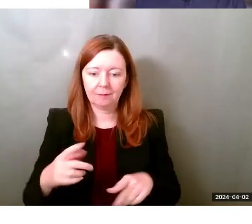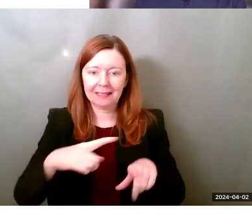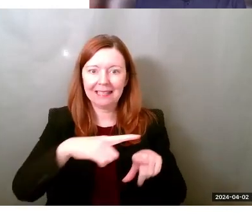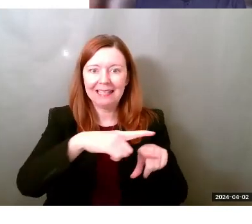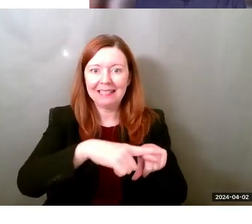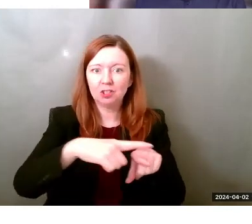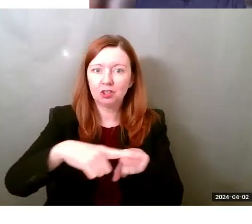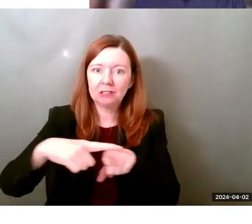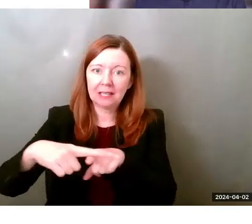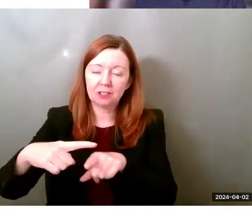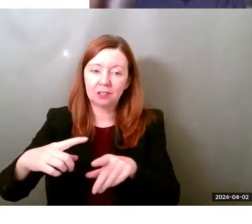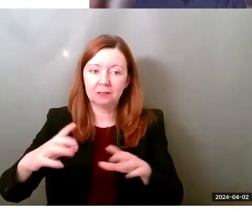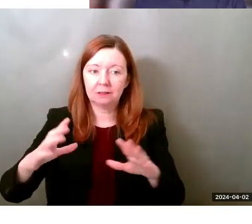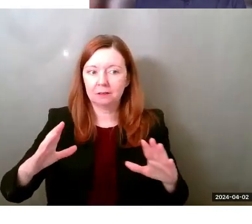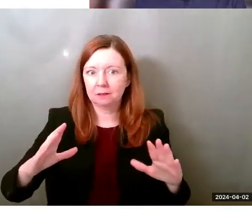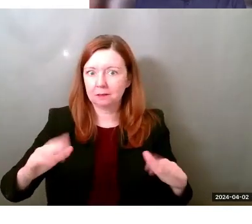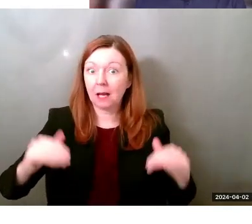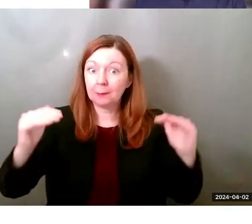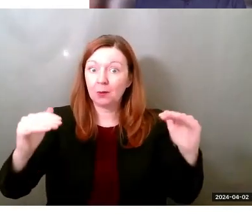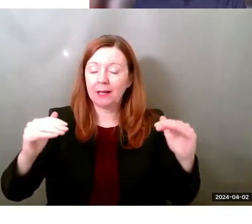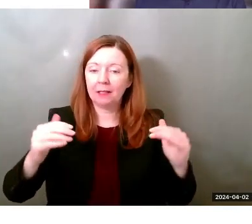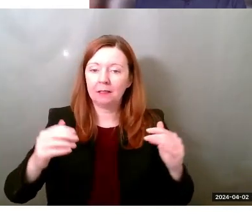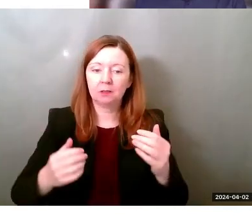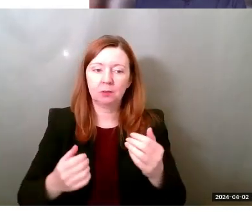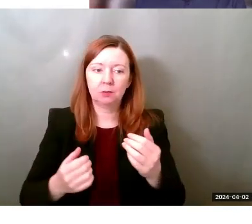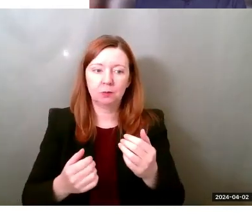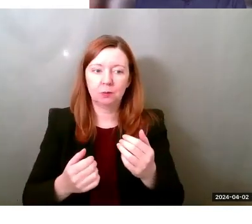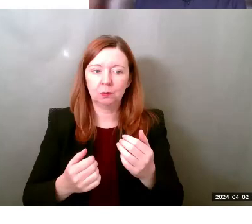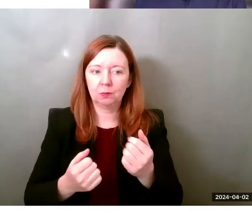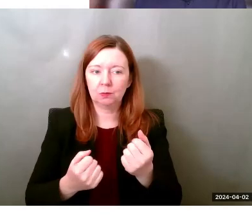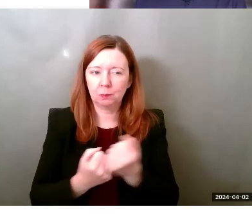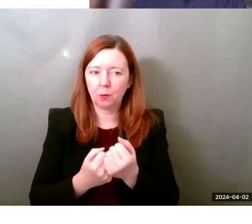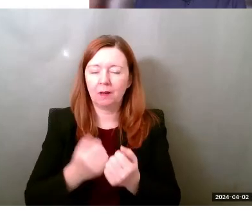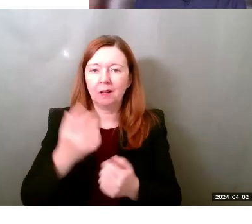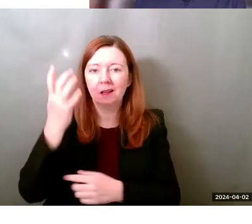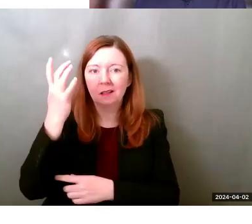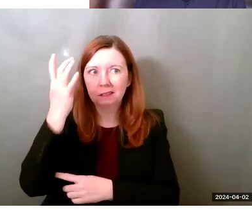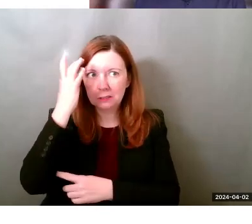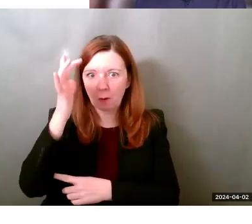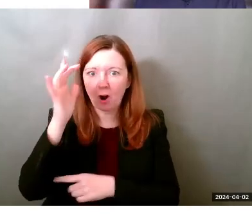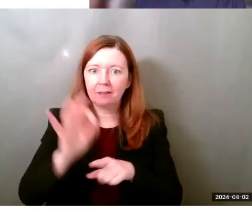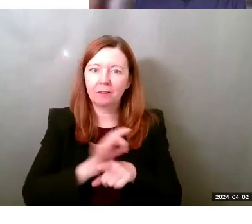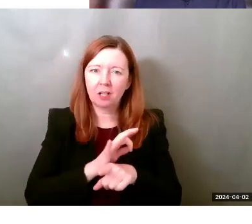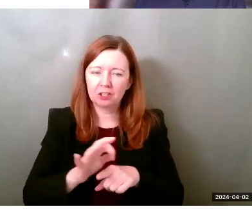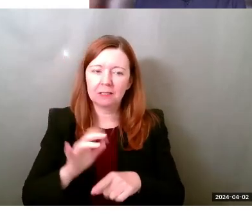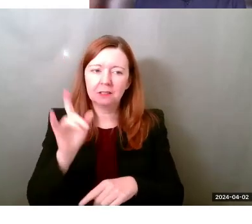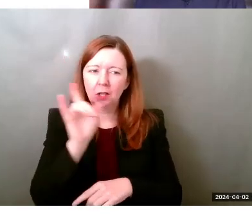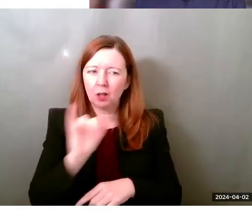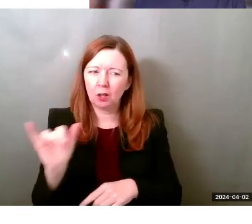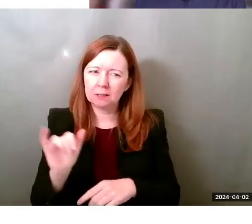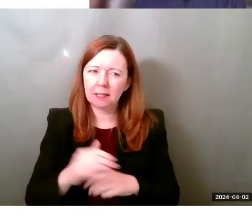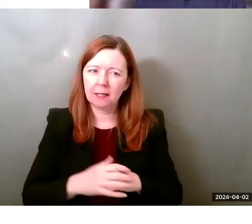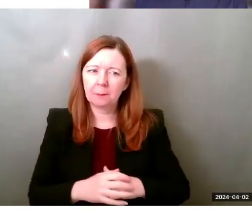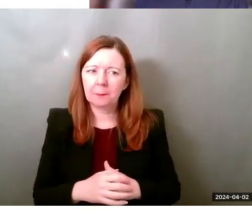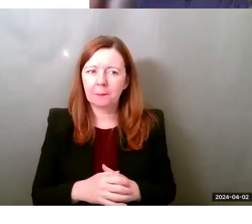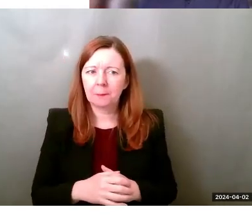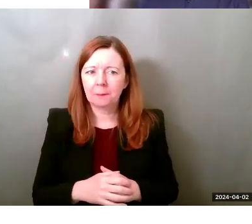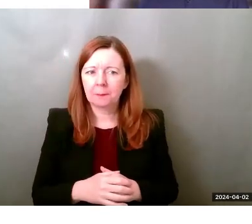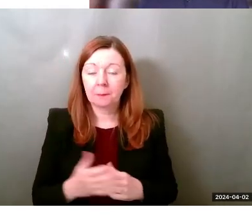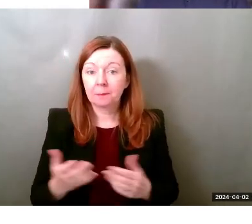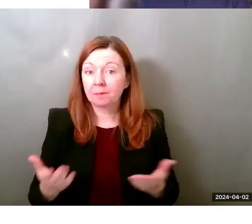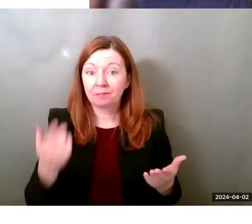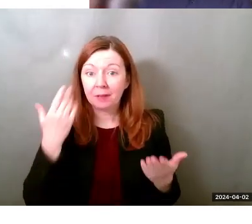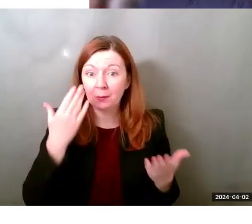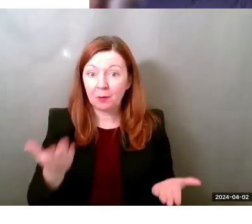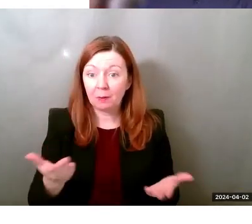intersection upgrade to support smart functions, it looks like, well, I guess, and you may not